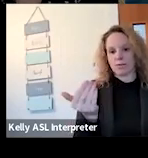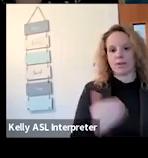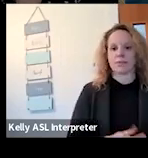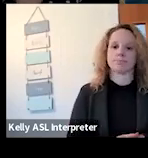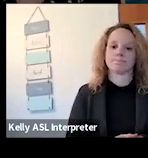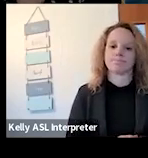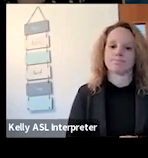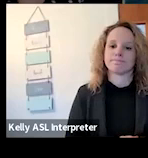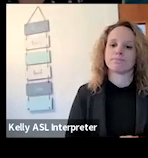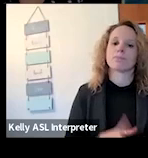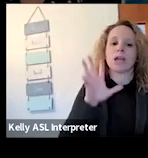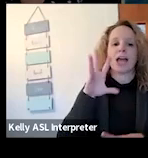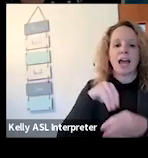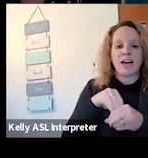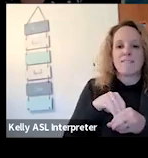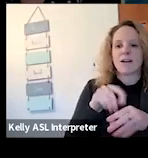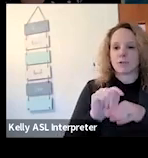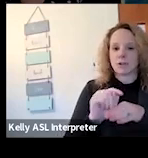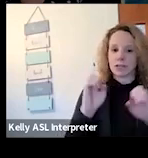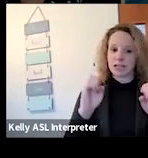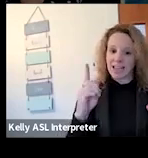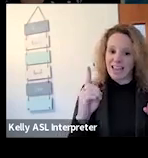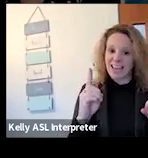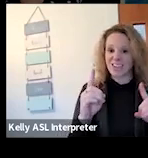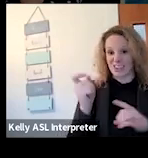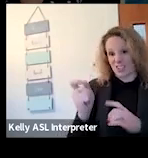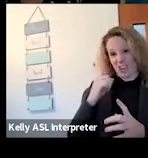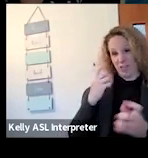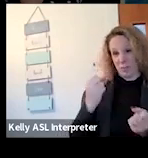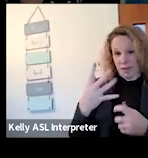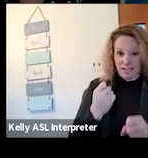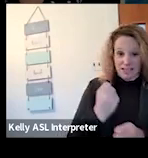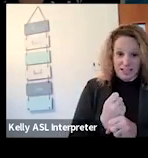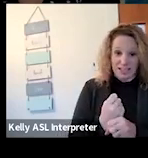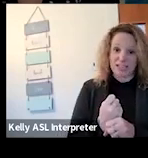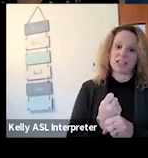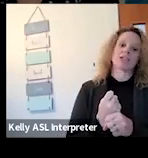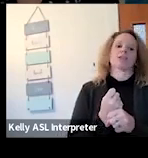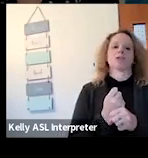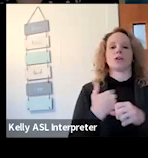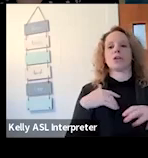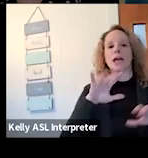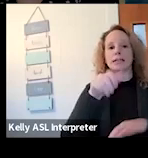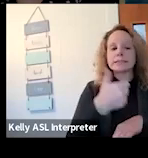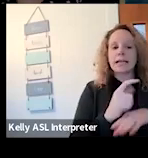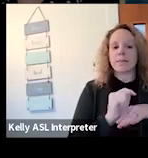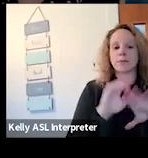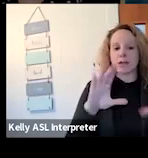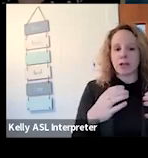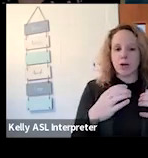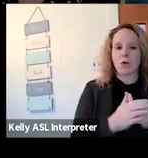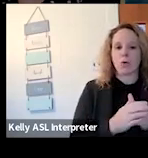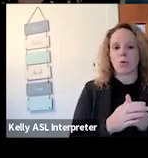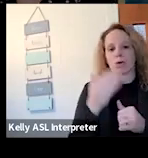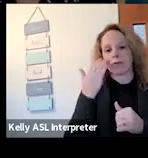Judge Verde has been involved in training and educating judges over the years. She drafted a training course for judges newly assigned to Family